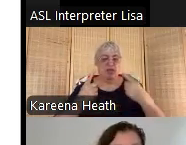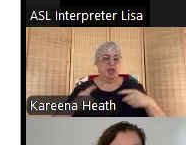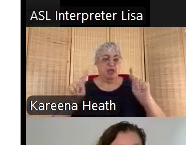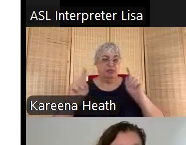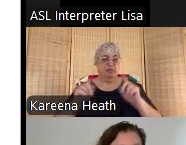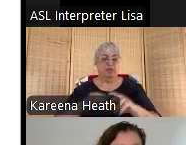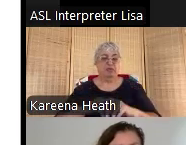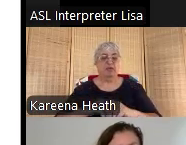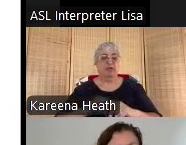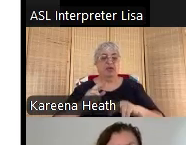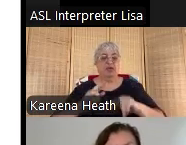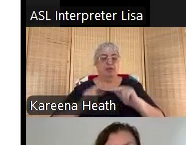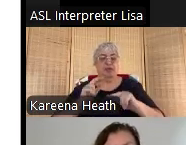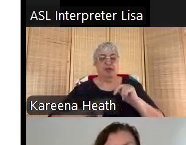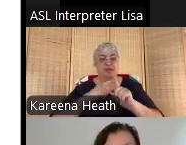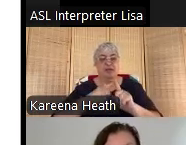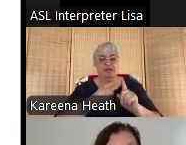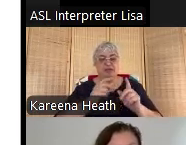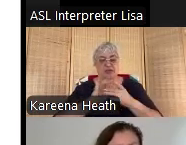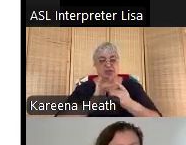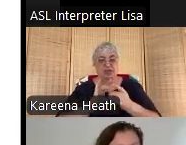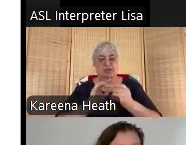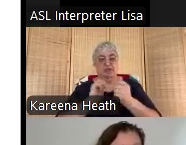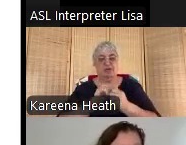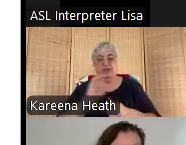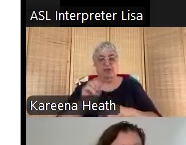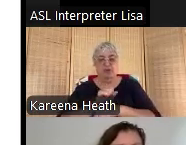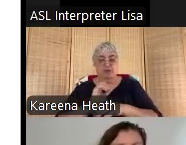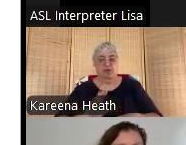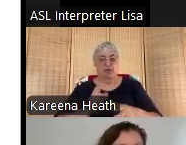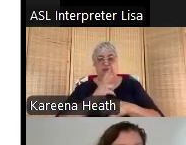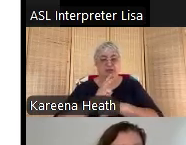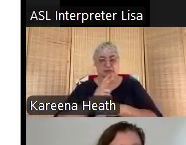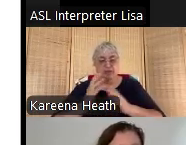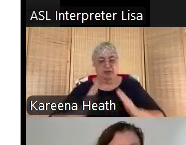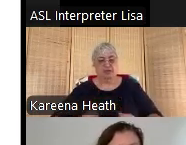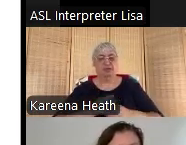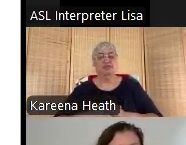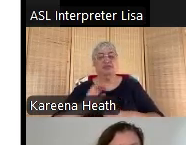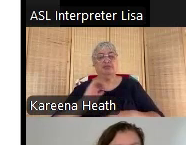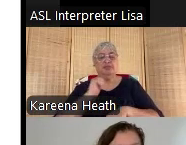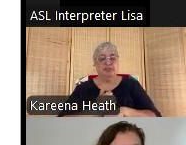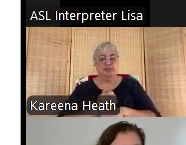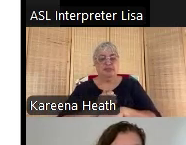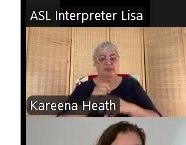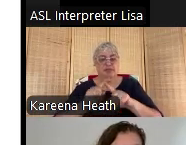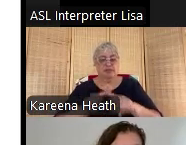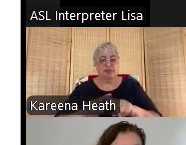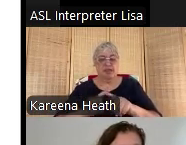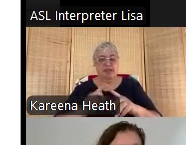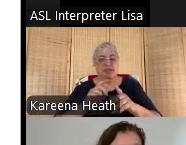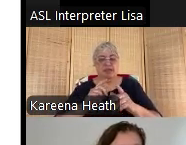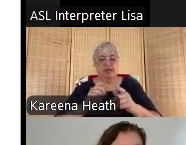Building positive relationships with coworkers and supervisors, establishing reliable transportation